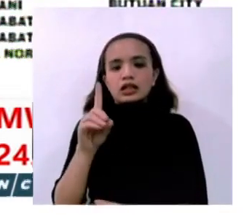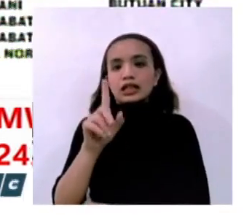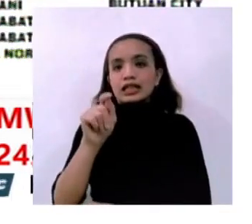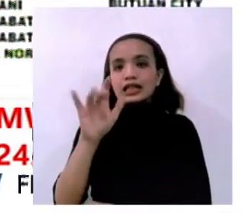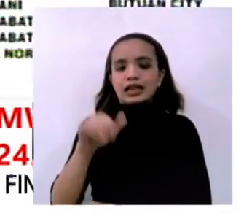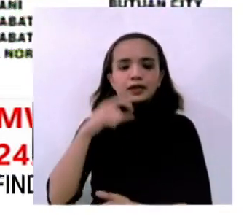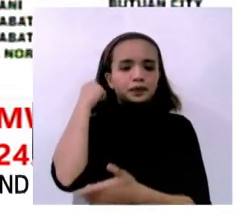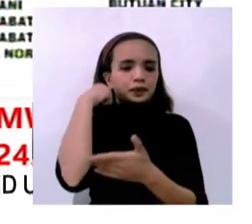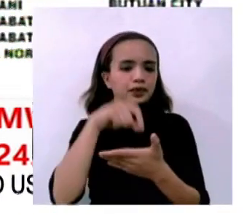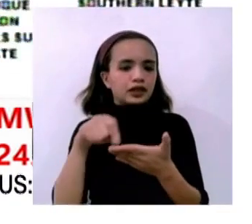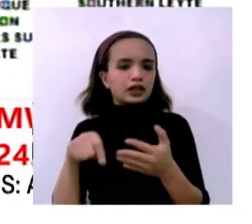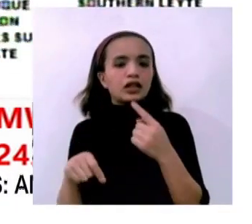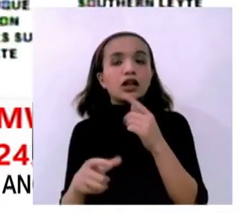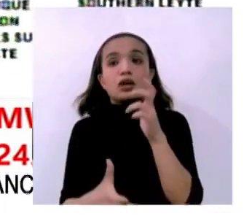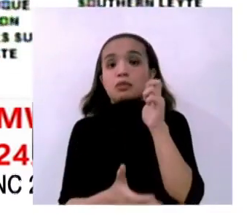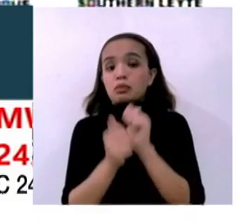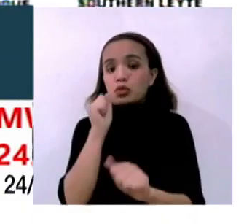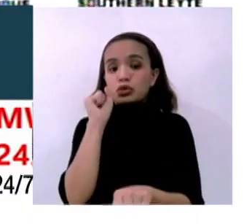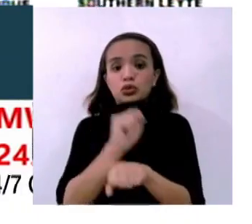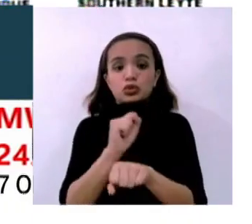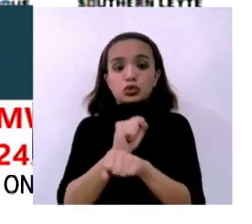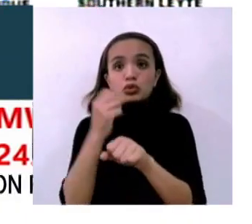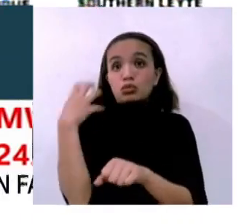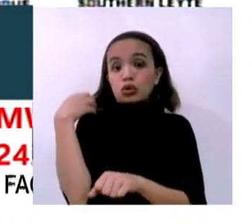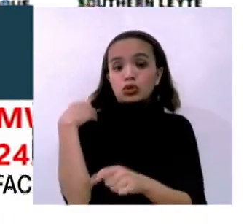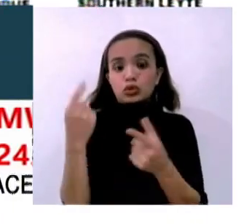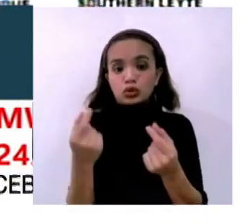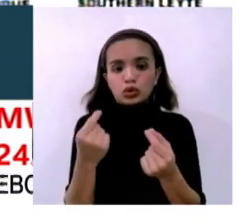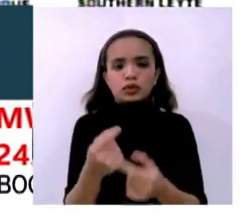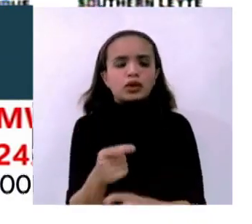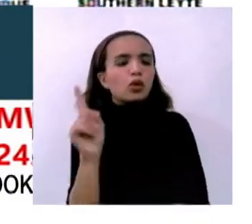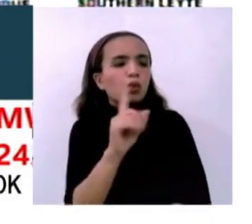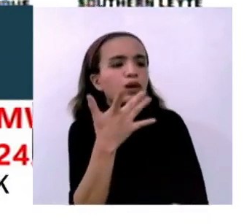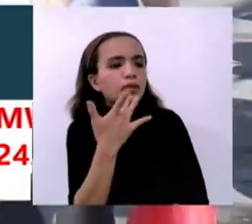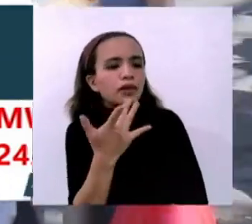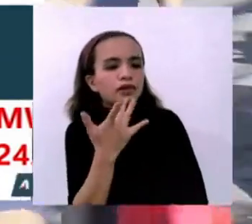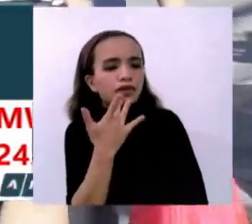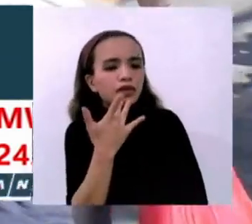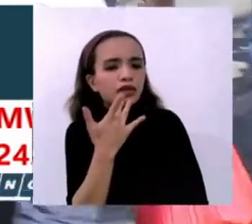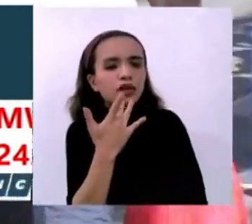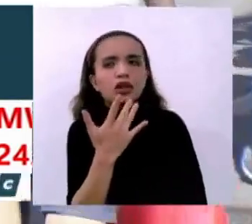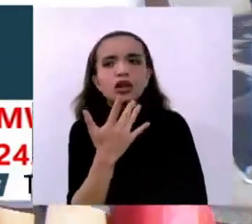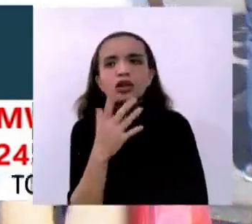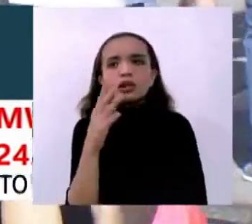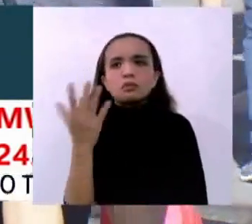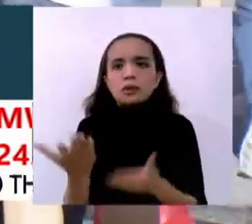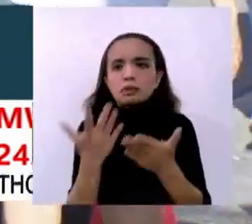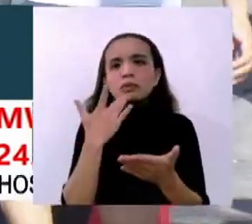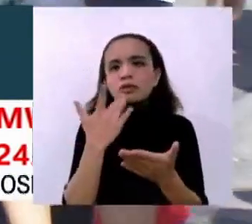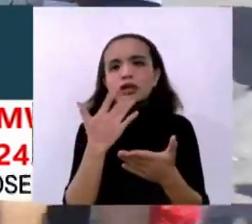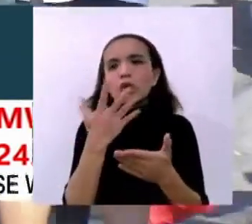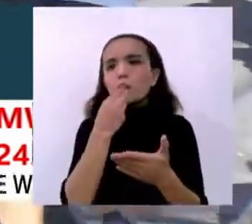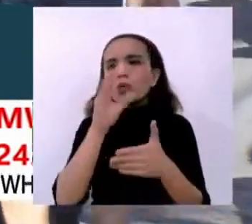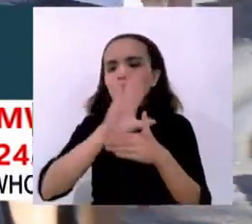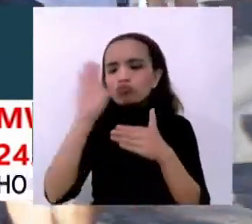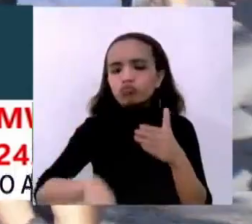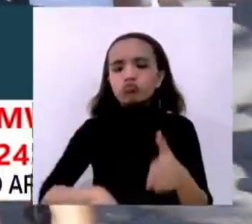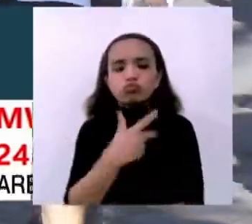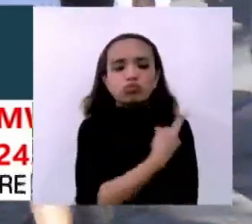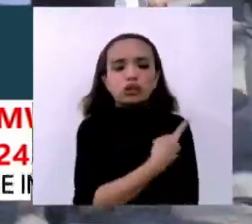Lopez says the most employers could do is to state their preference for fully vaccinated job seekers. Lopez